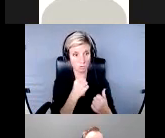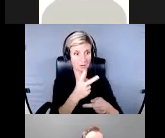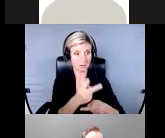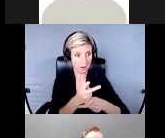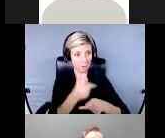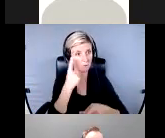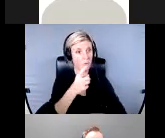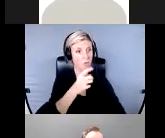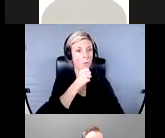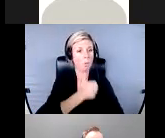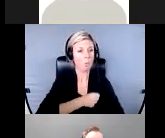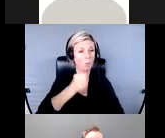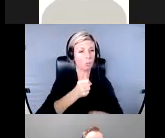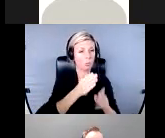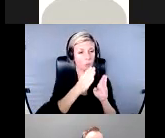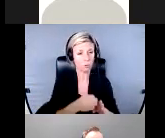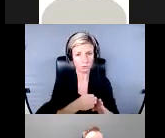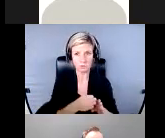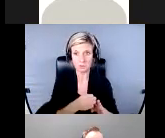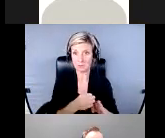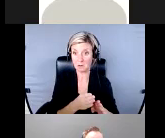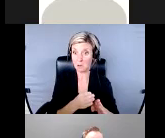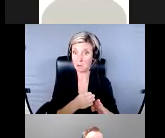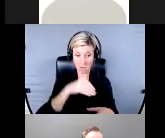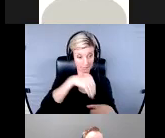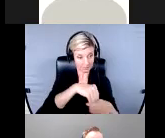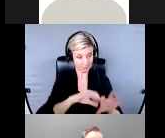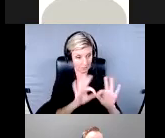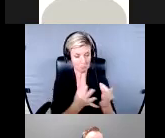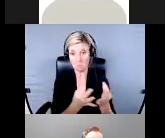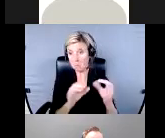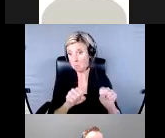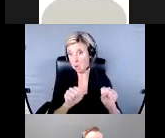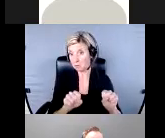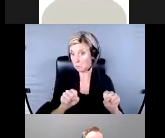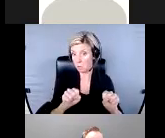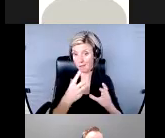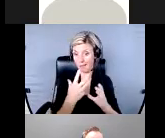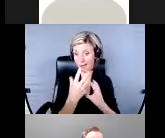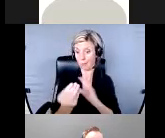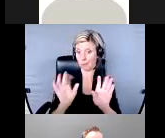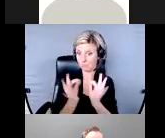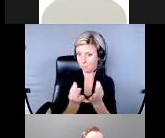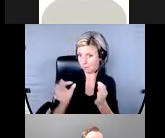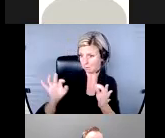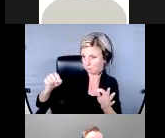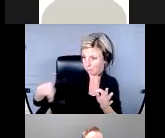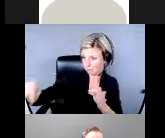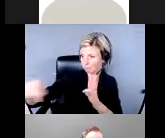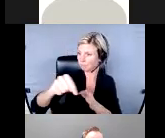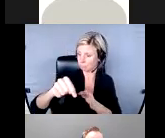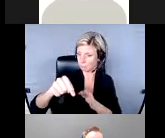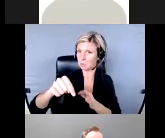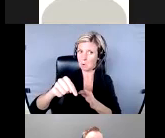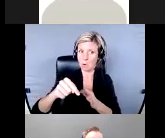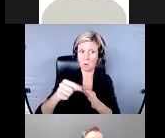there could be members outside the family too that are important to the mediation, where there's carers, where